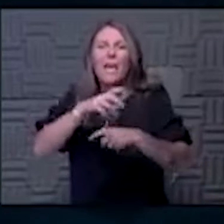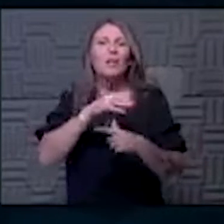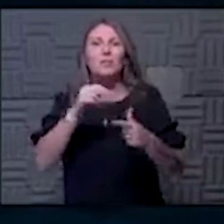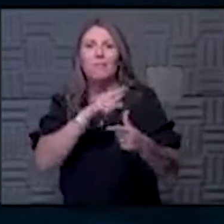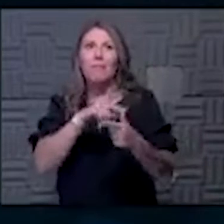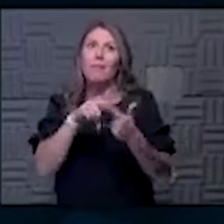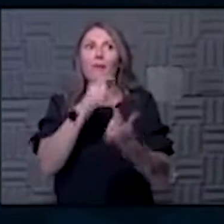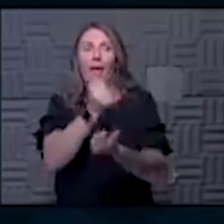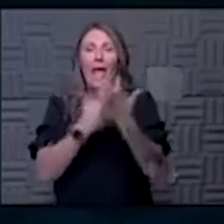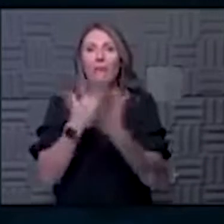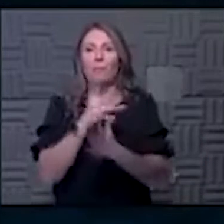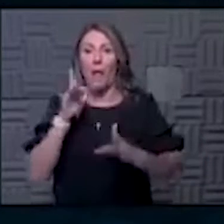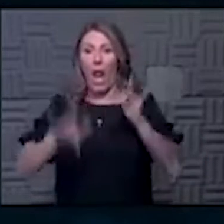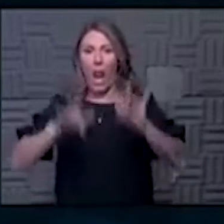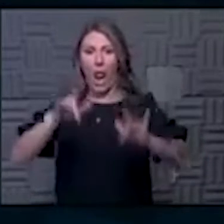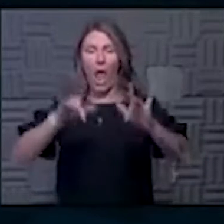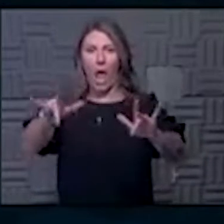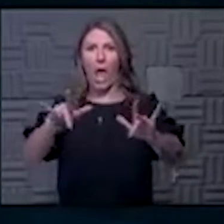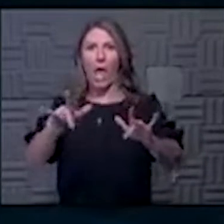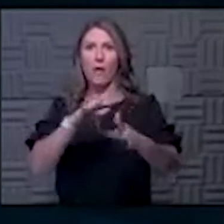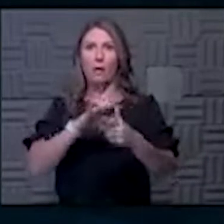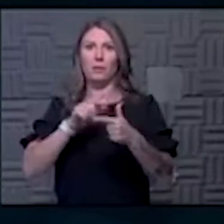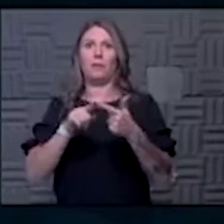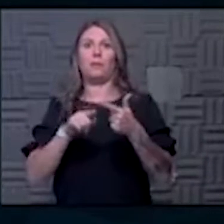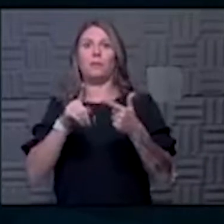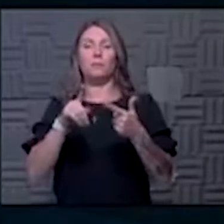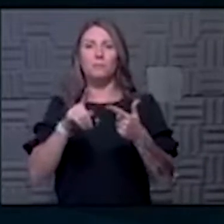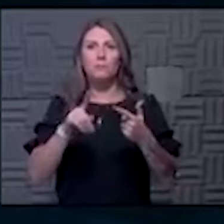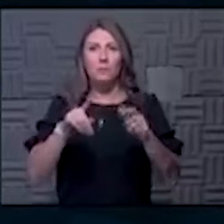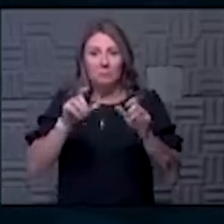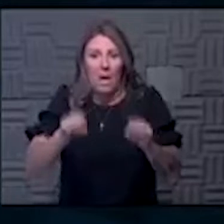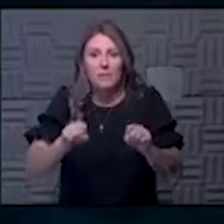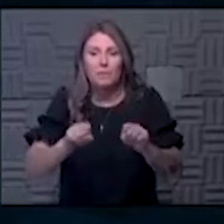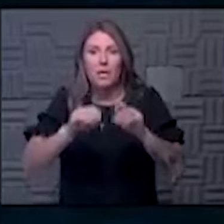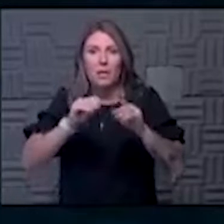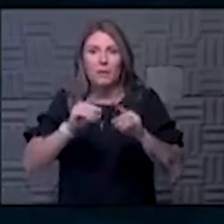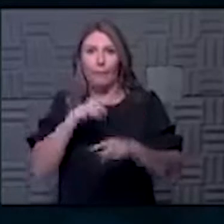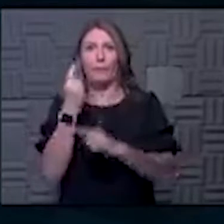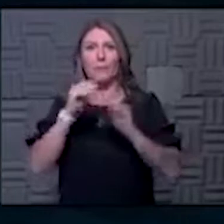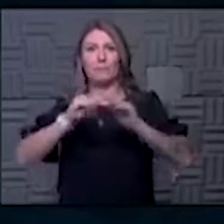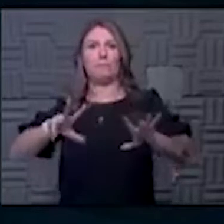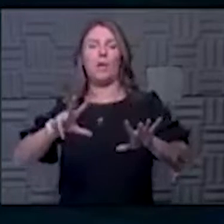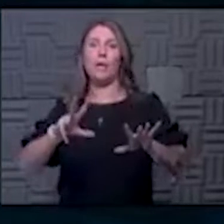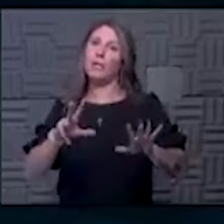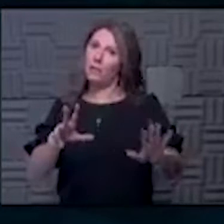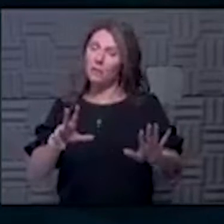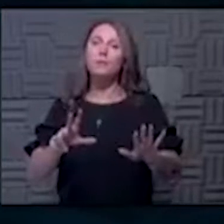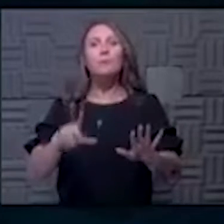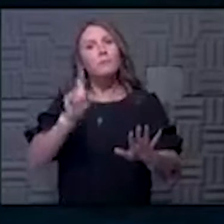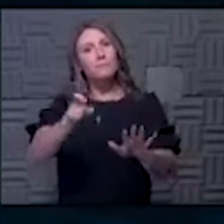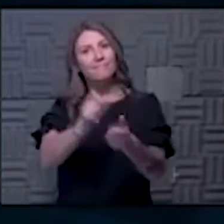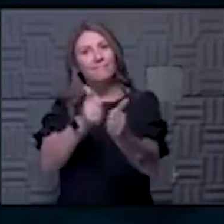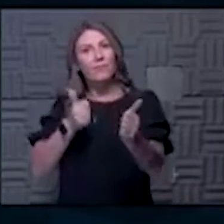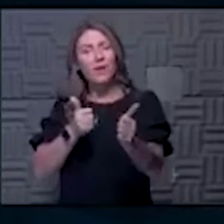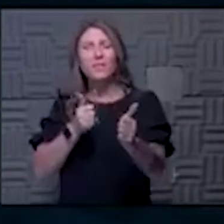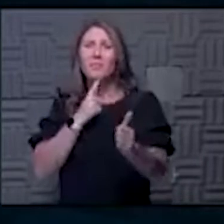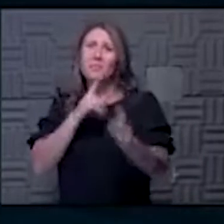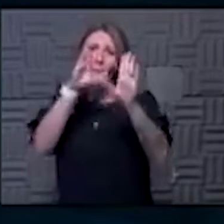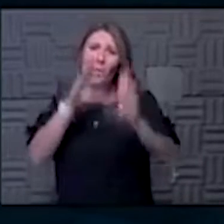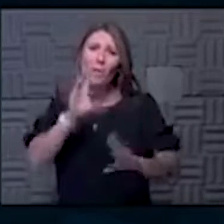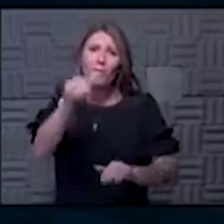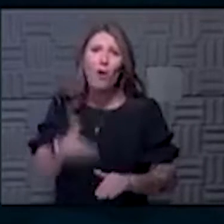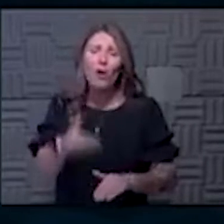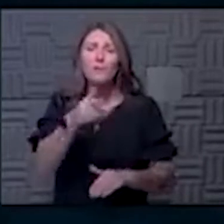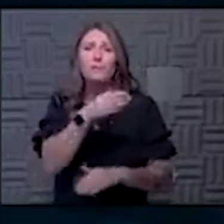serving utensils, and that really just increases the potential for that risk of spread. So be a great host and plate those plates up so